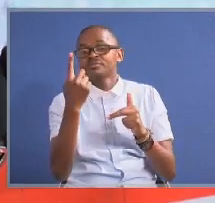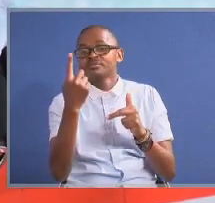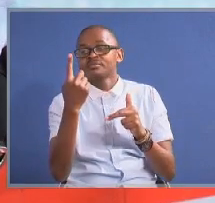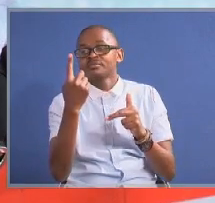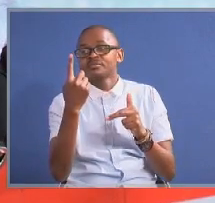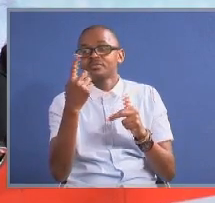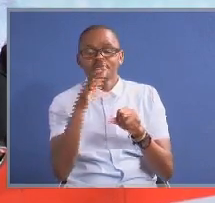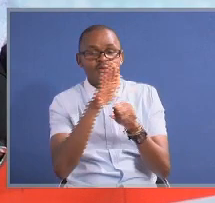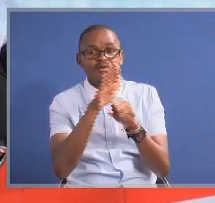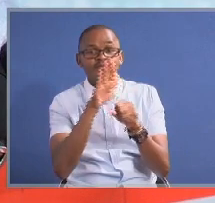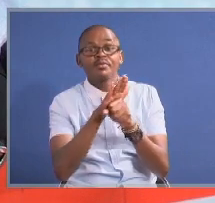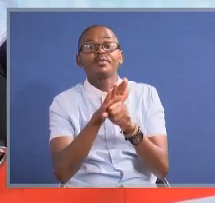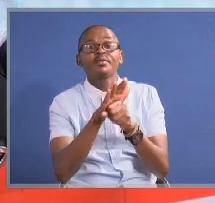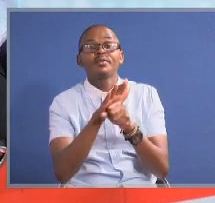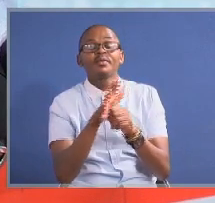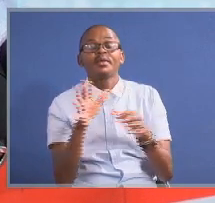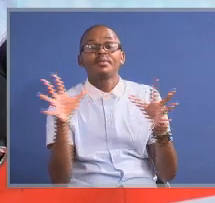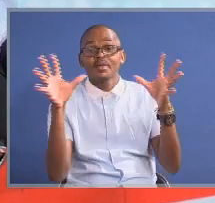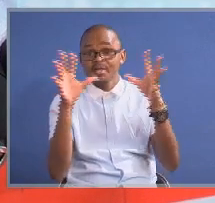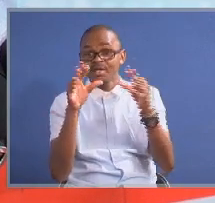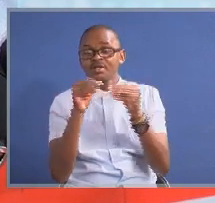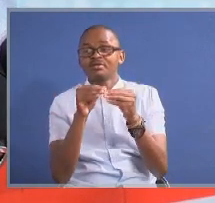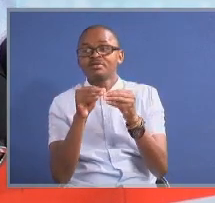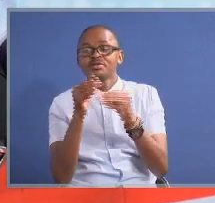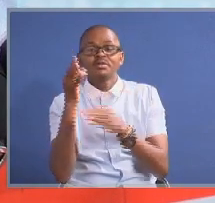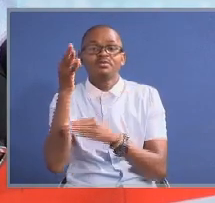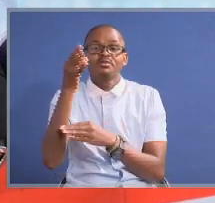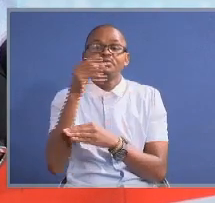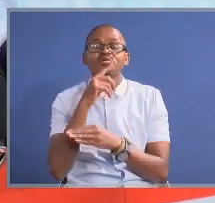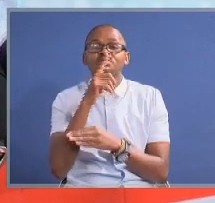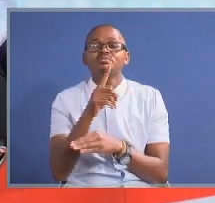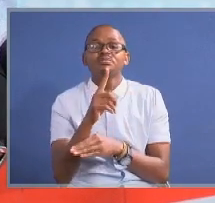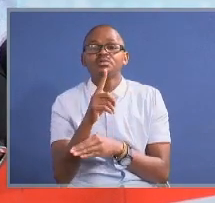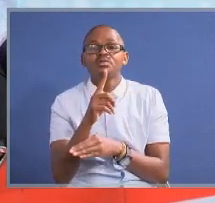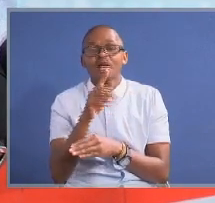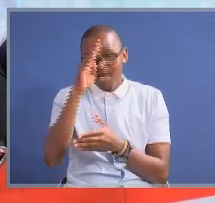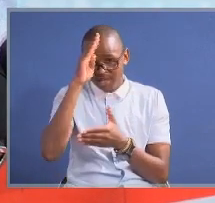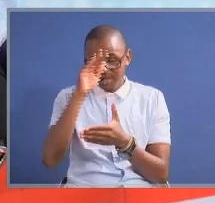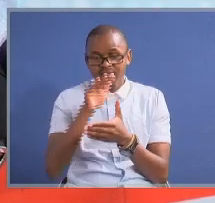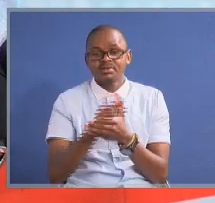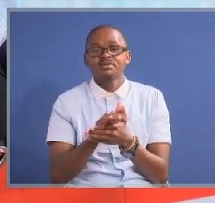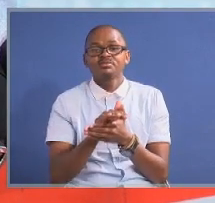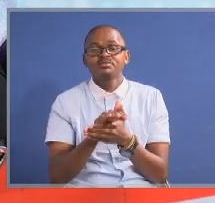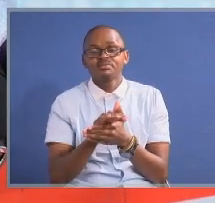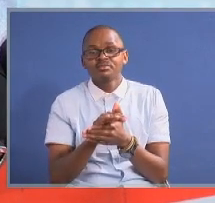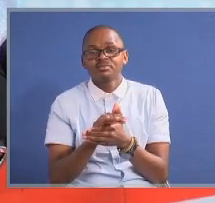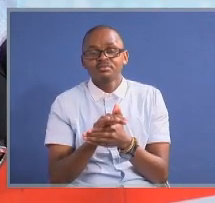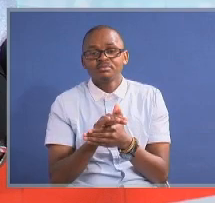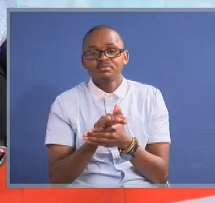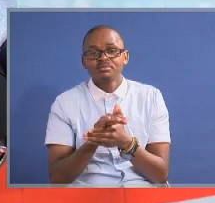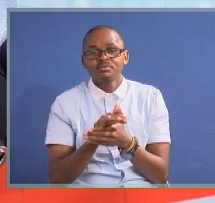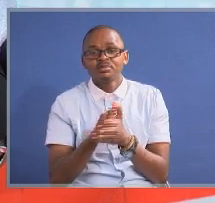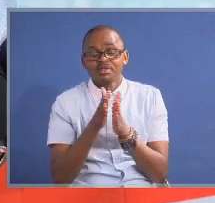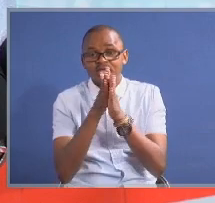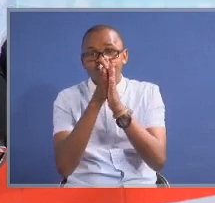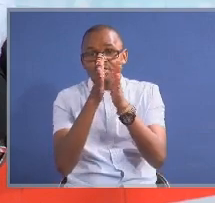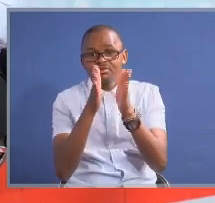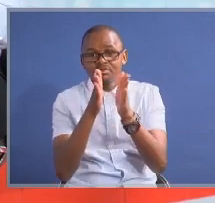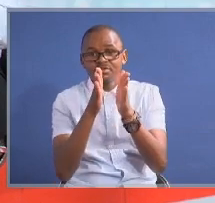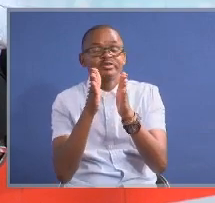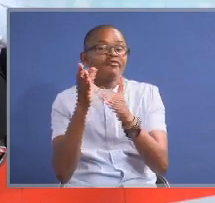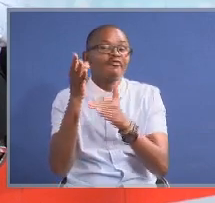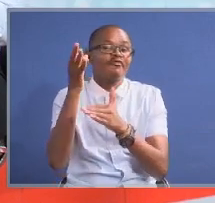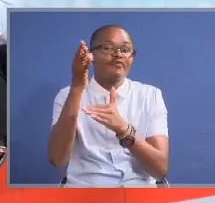Yes. There will be many revisions in the future. So I believe that the road still lies